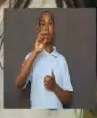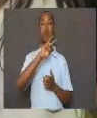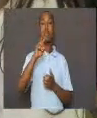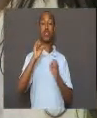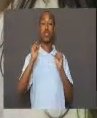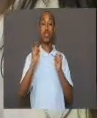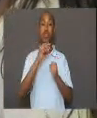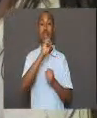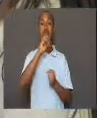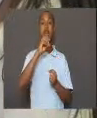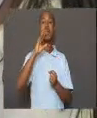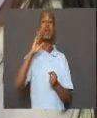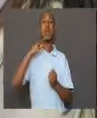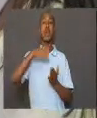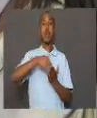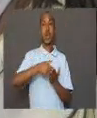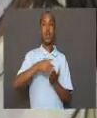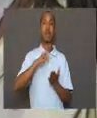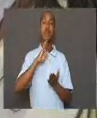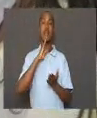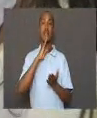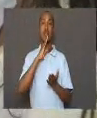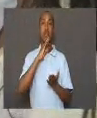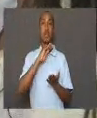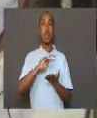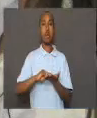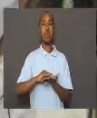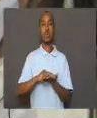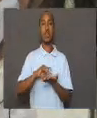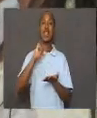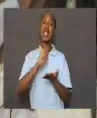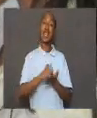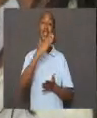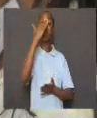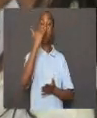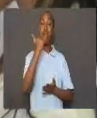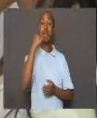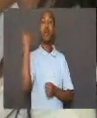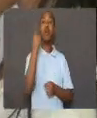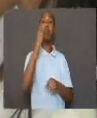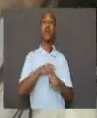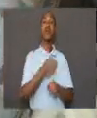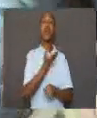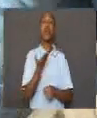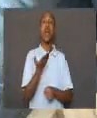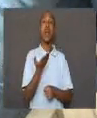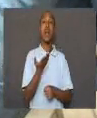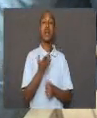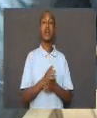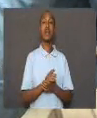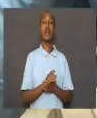weak bases can be corrosive. That is why you should always wear